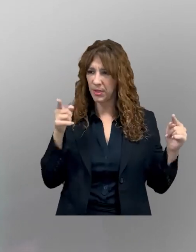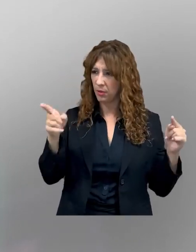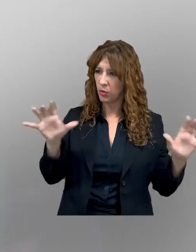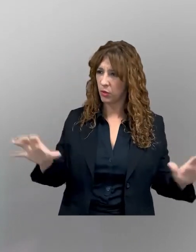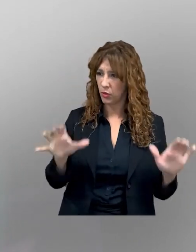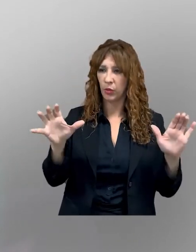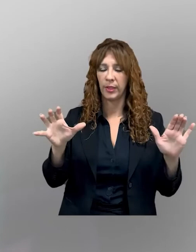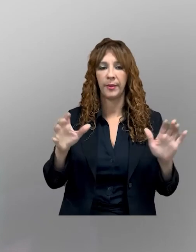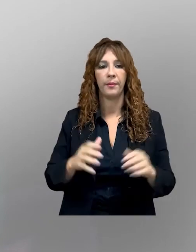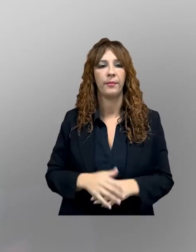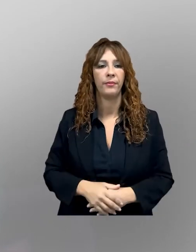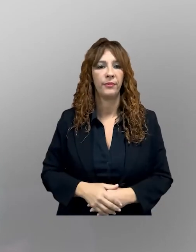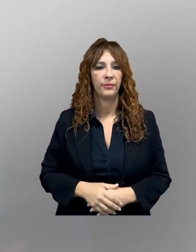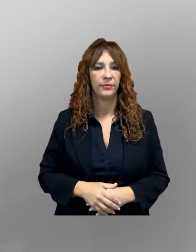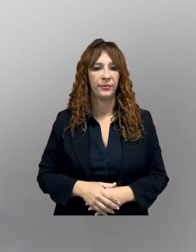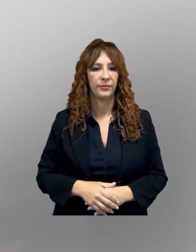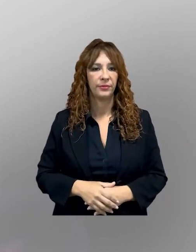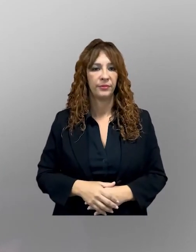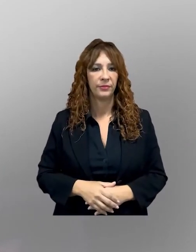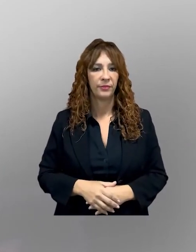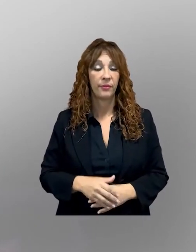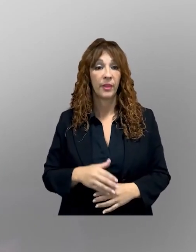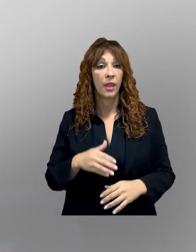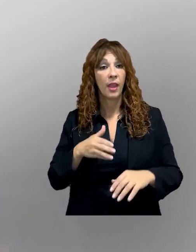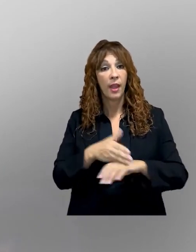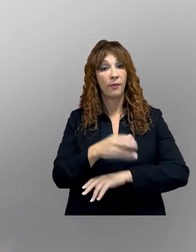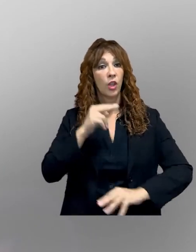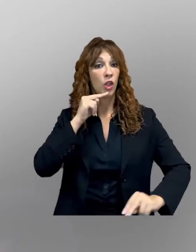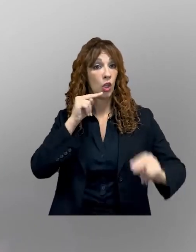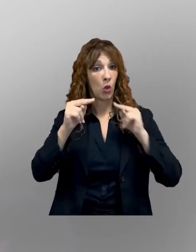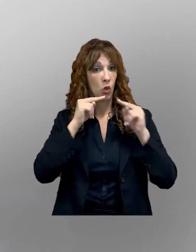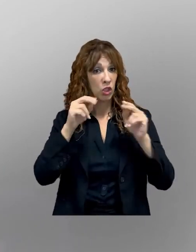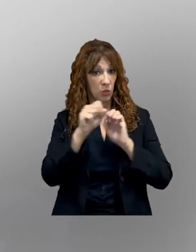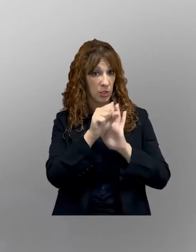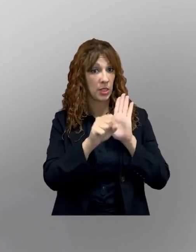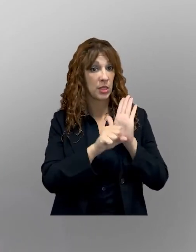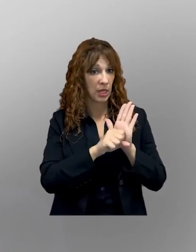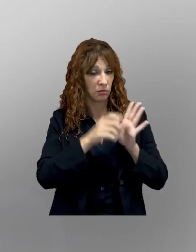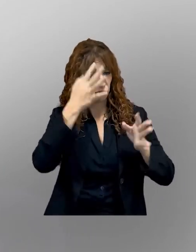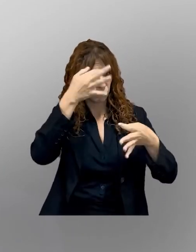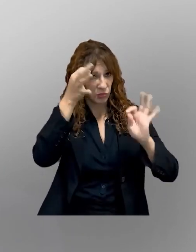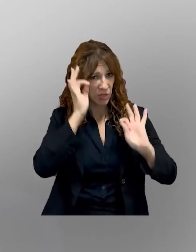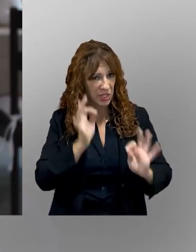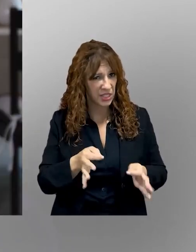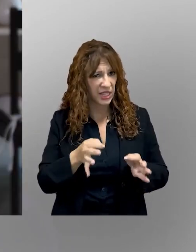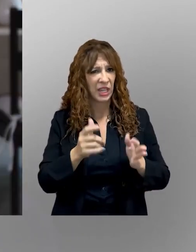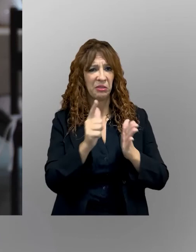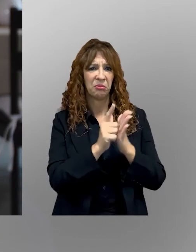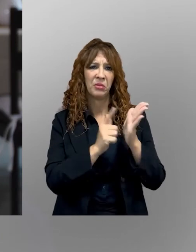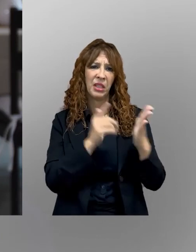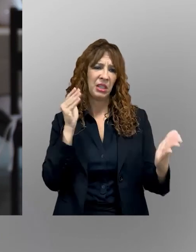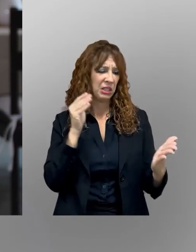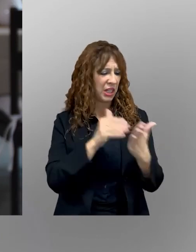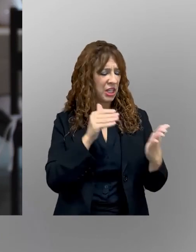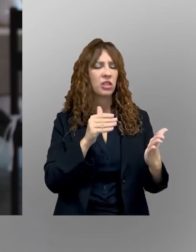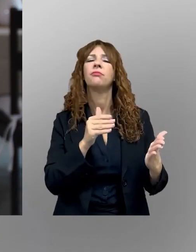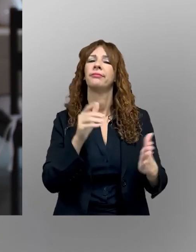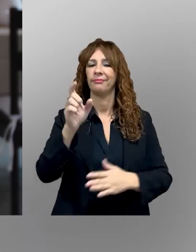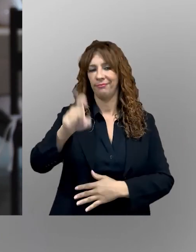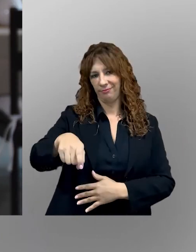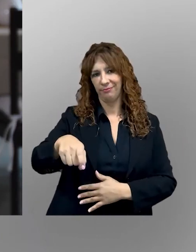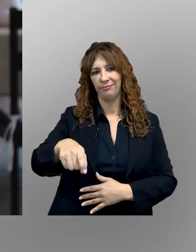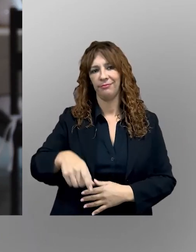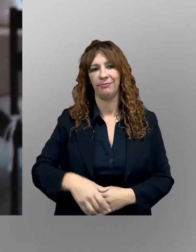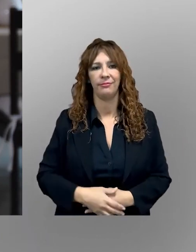national trend? After trying to negotiate with the state, we decided that litigation